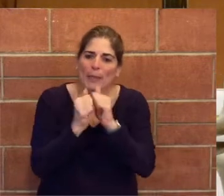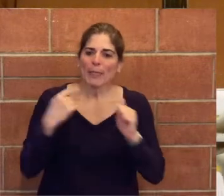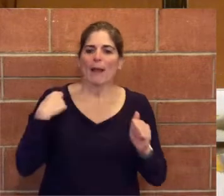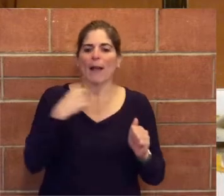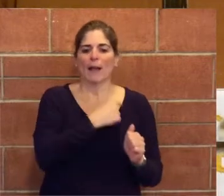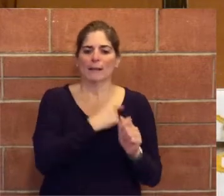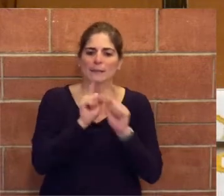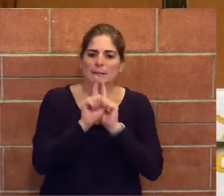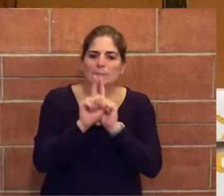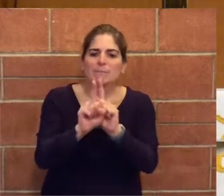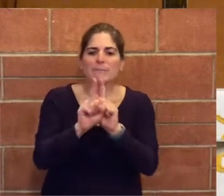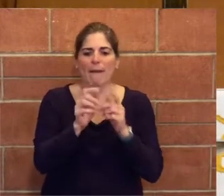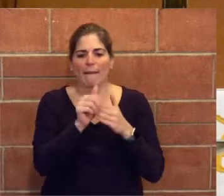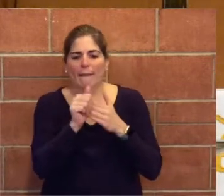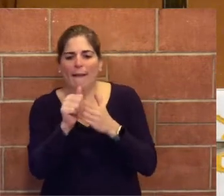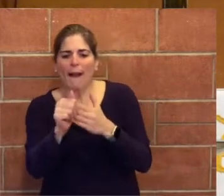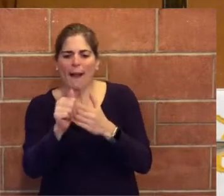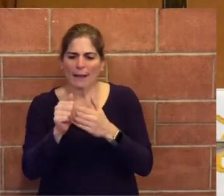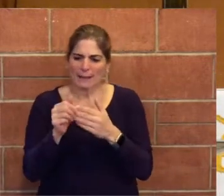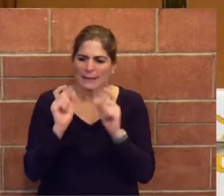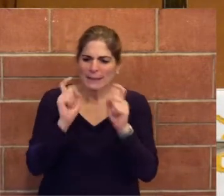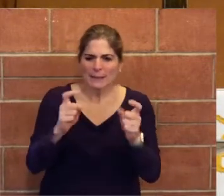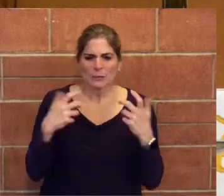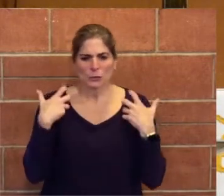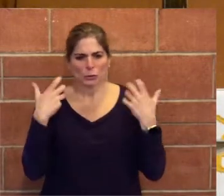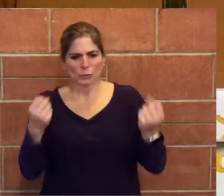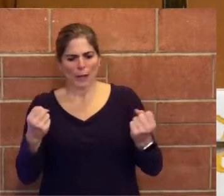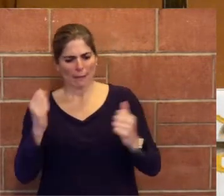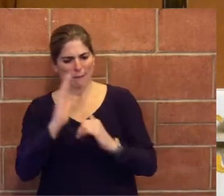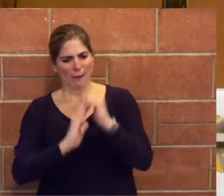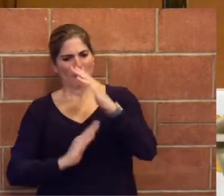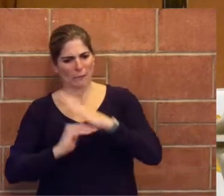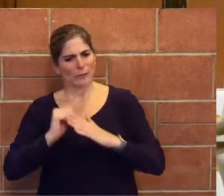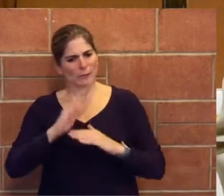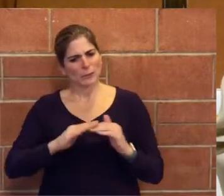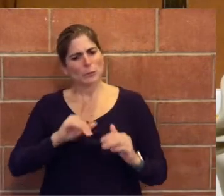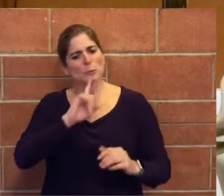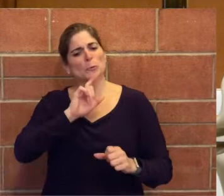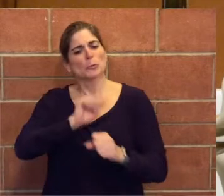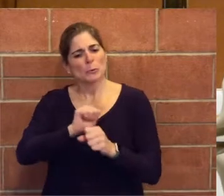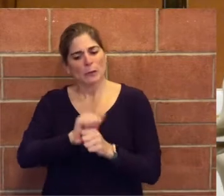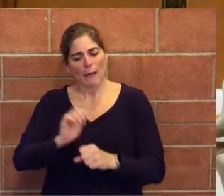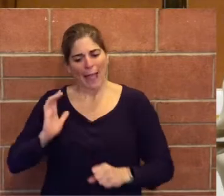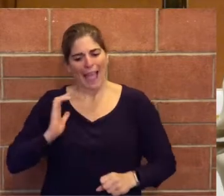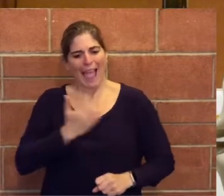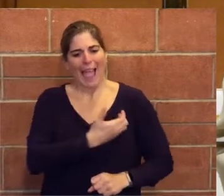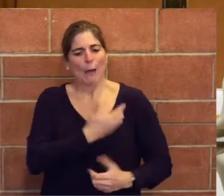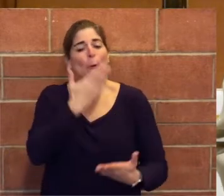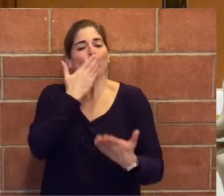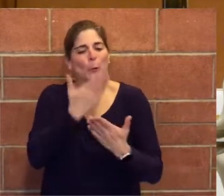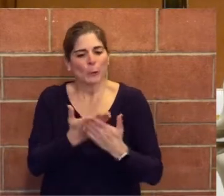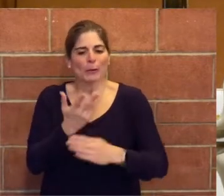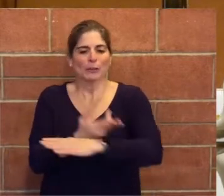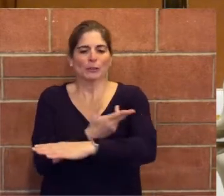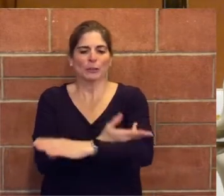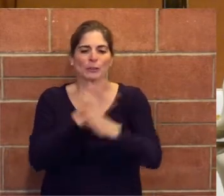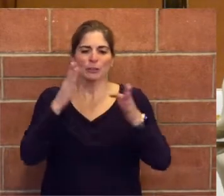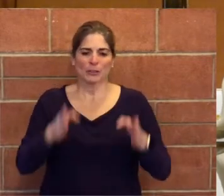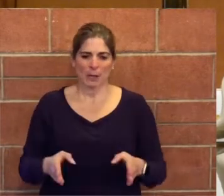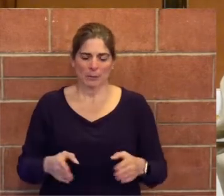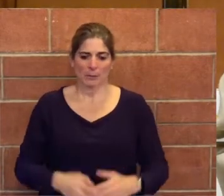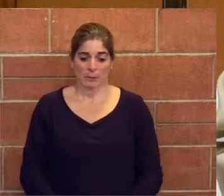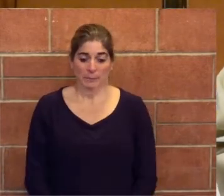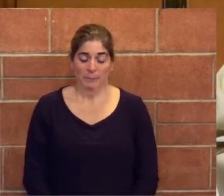us to guide us, to comfort and strengthen us. He is our Good Shepherd.